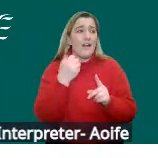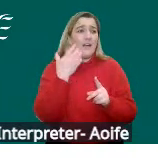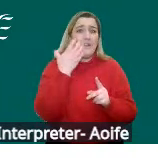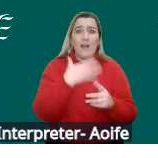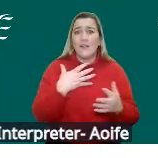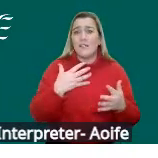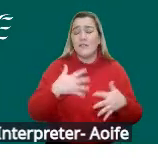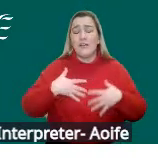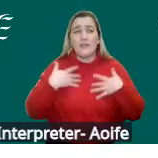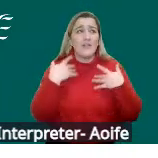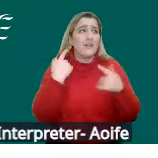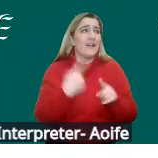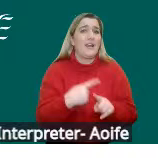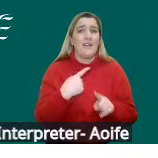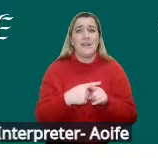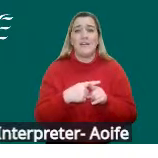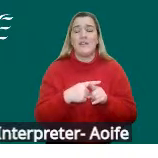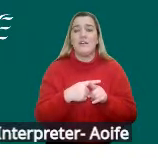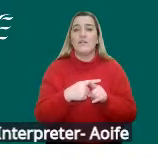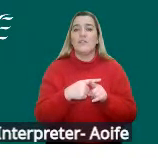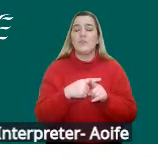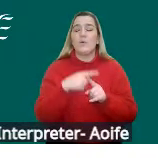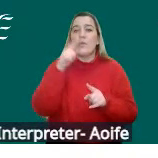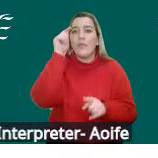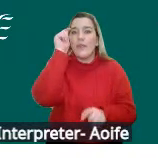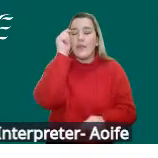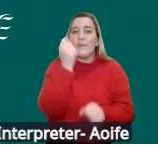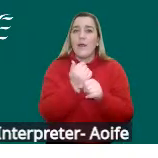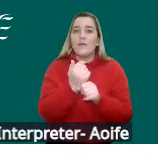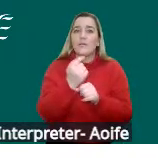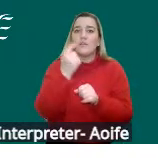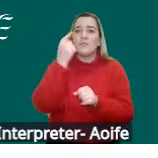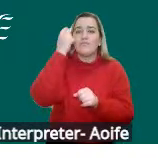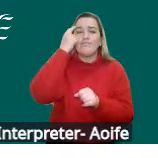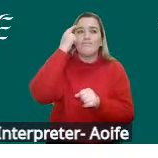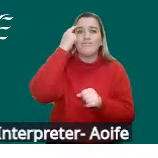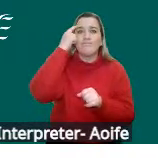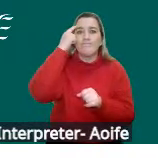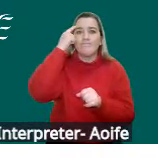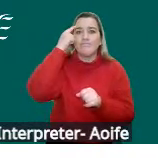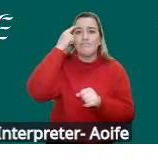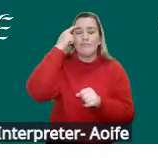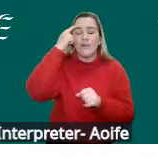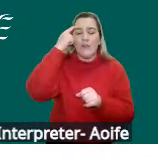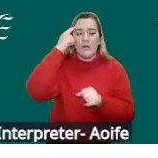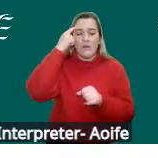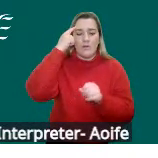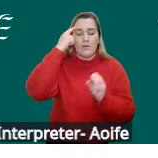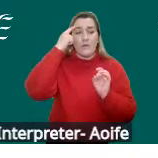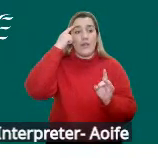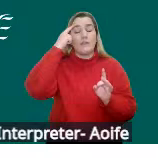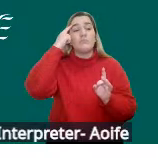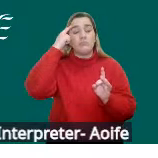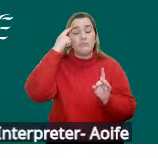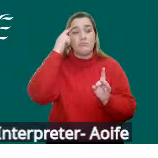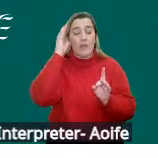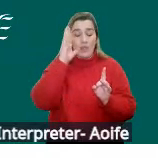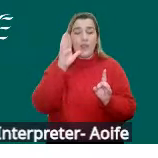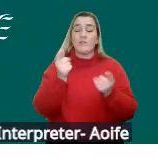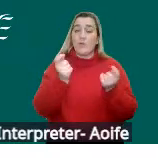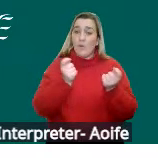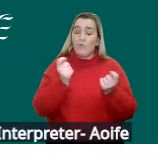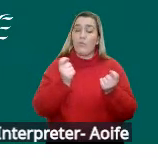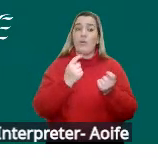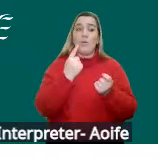and think, notice how we're thinking about our hot flushes and say things like, let's deal with this one flush at a time.